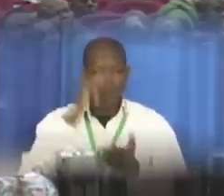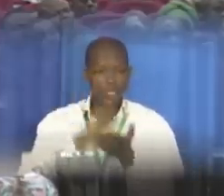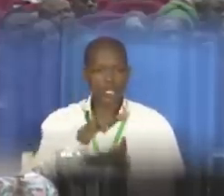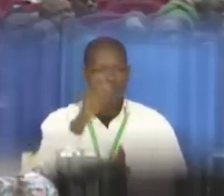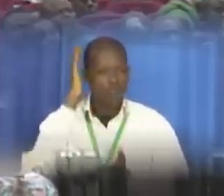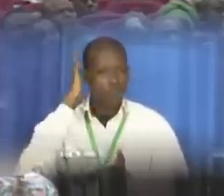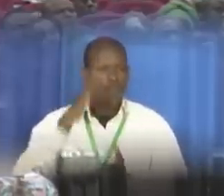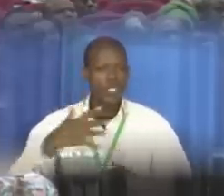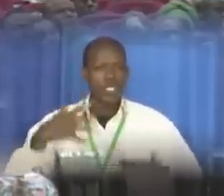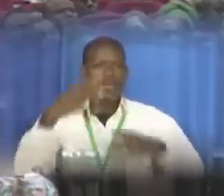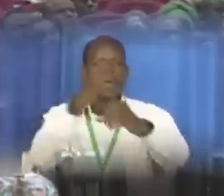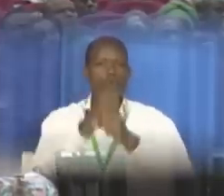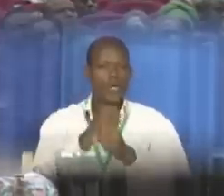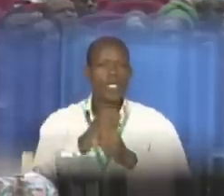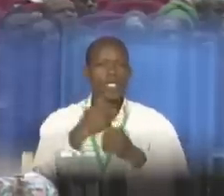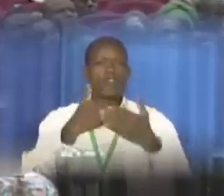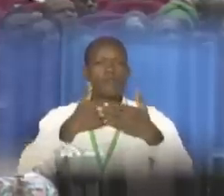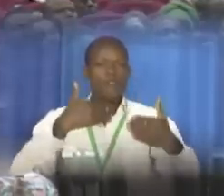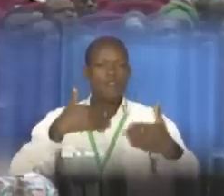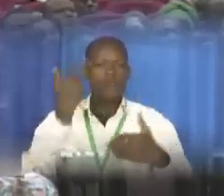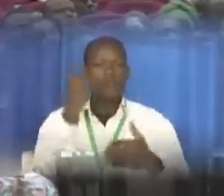battle, I think you should be rejoicing.